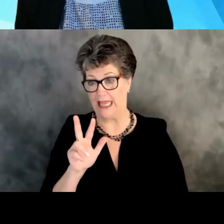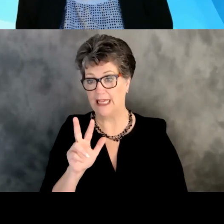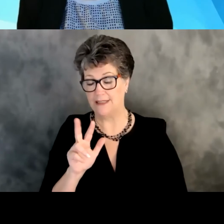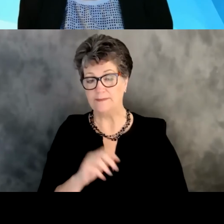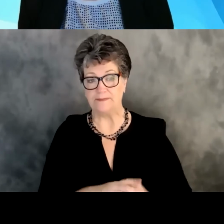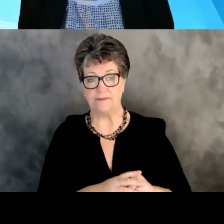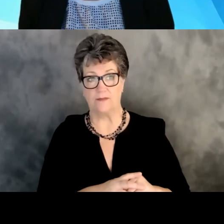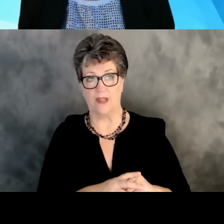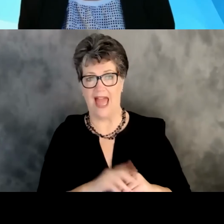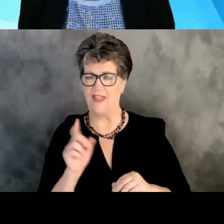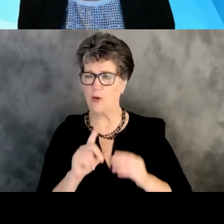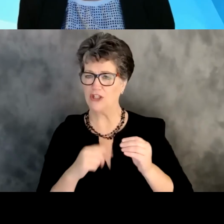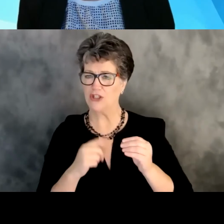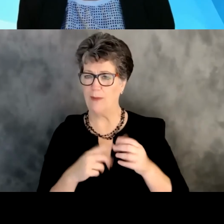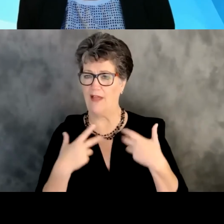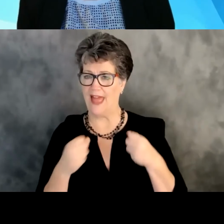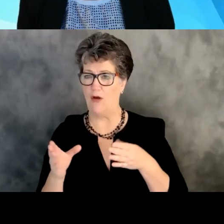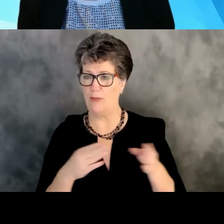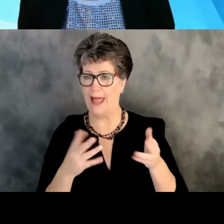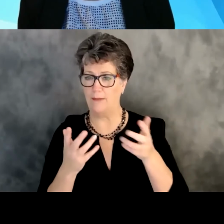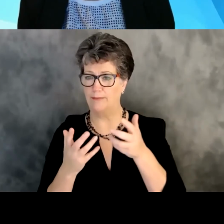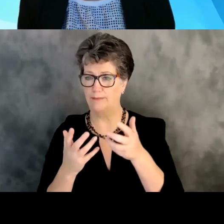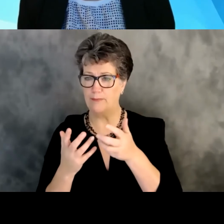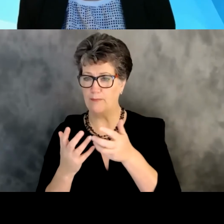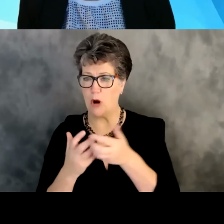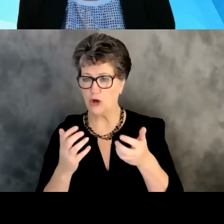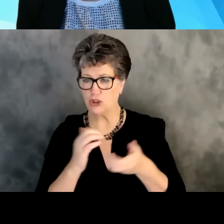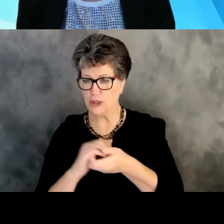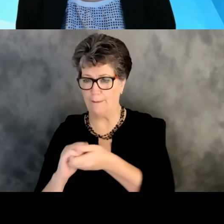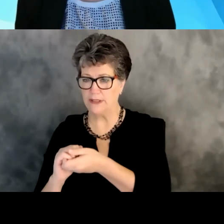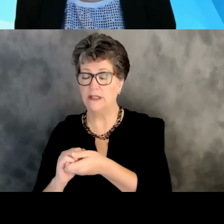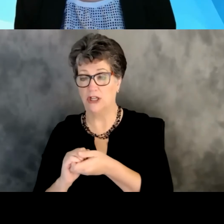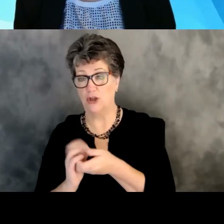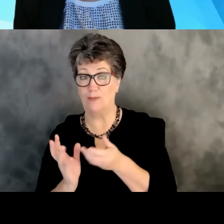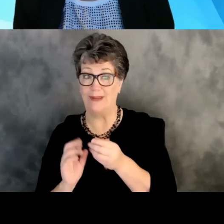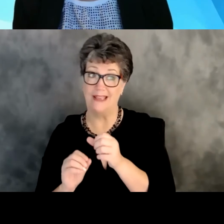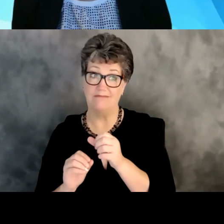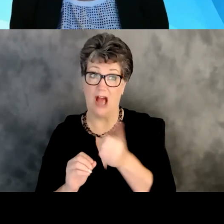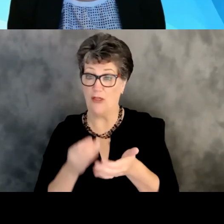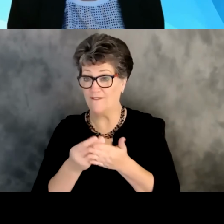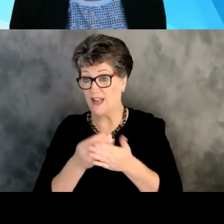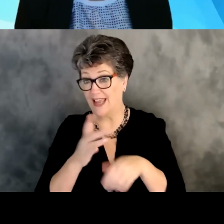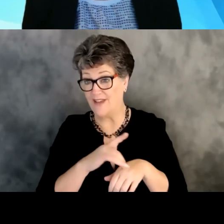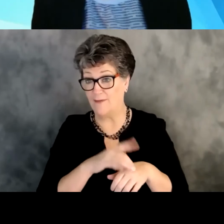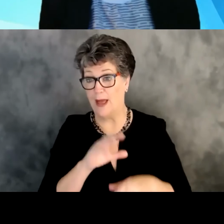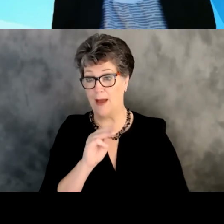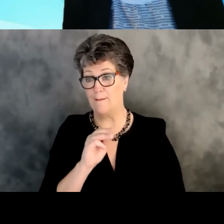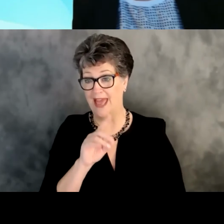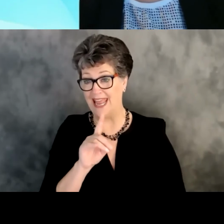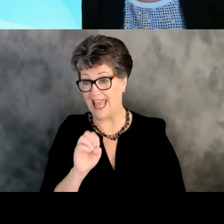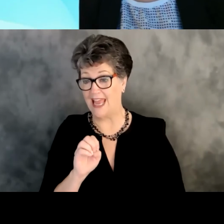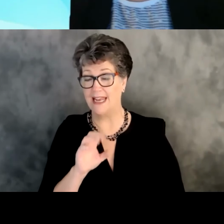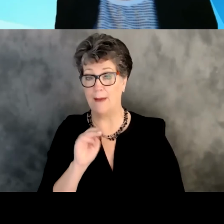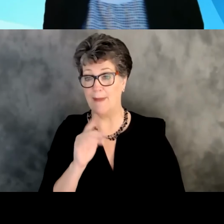And I think this question of the health plan partnerships suggests that there could be another source of funding, right? Medicaid and Medicare funding for our network,